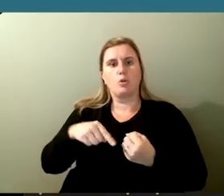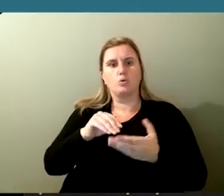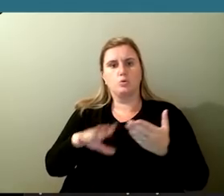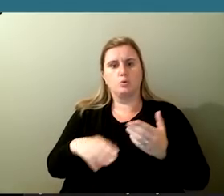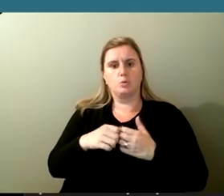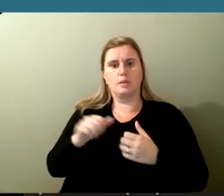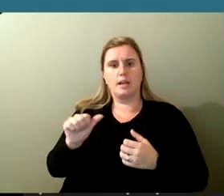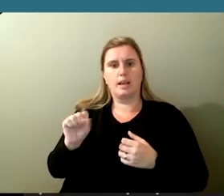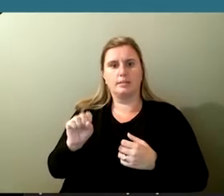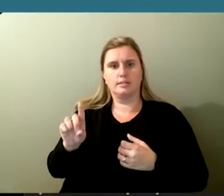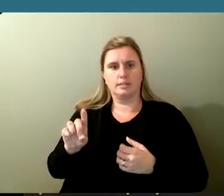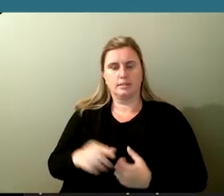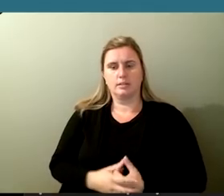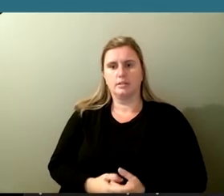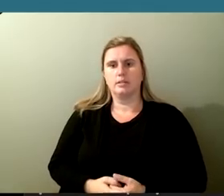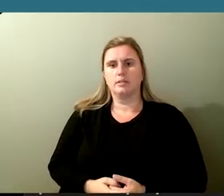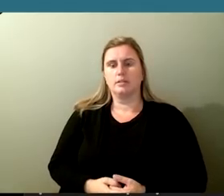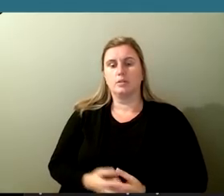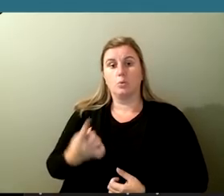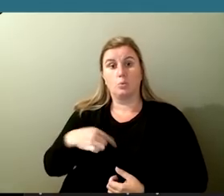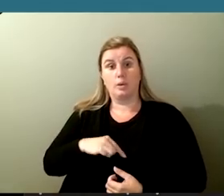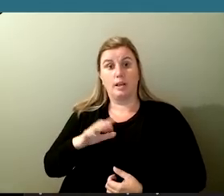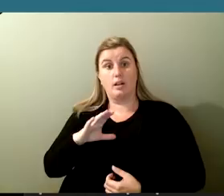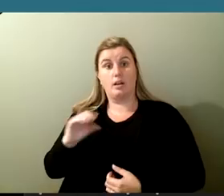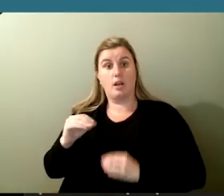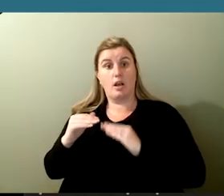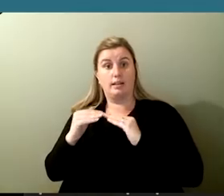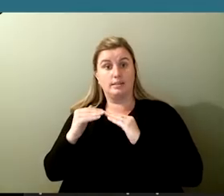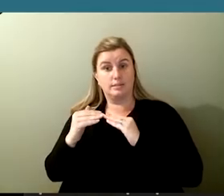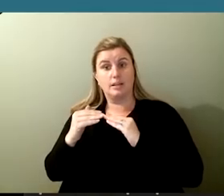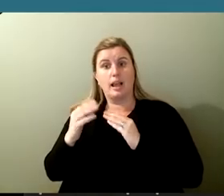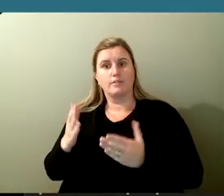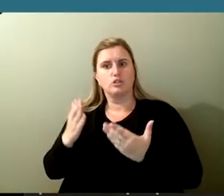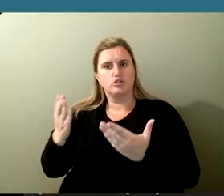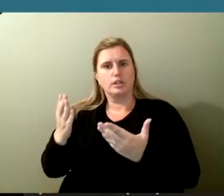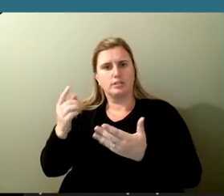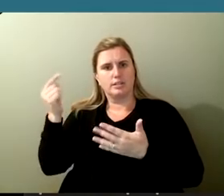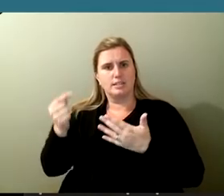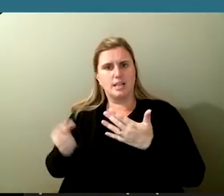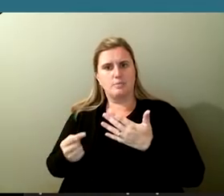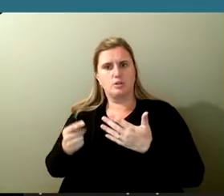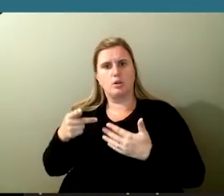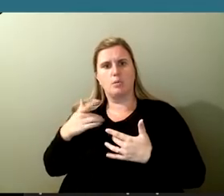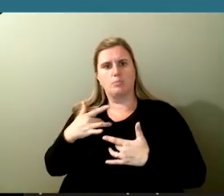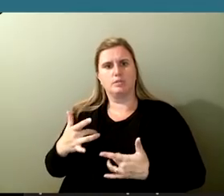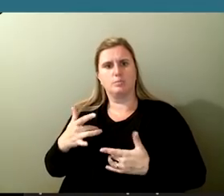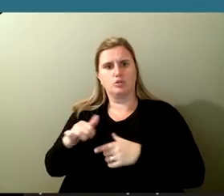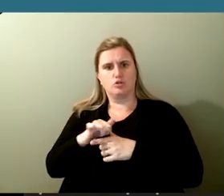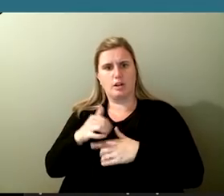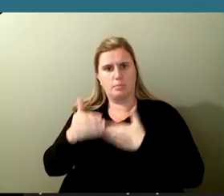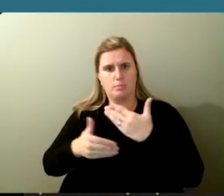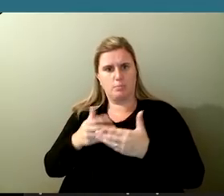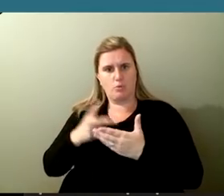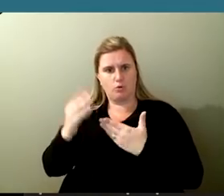So Reed and colleagues have suggested steps of prototypical paraeducator training